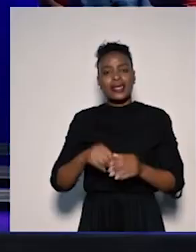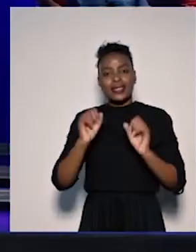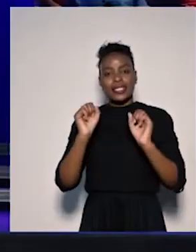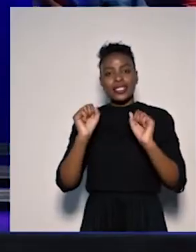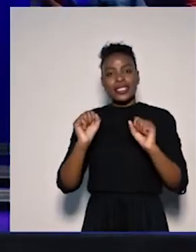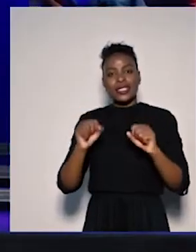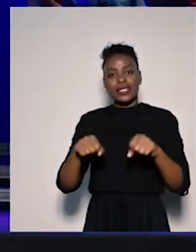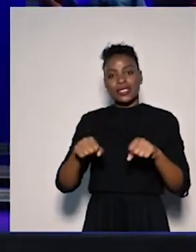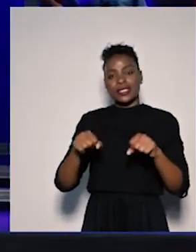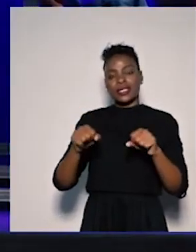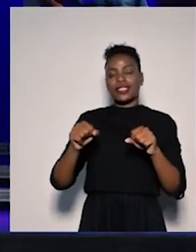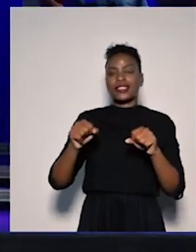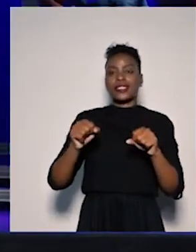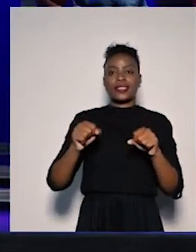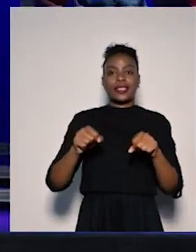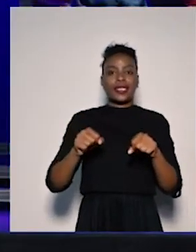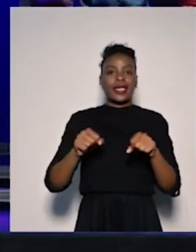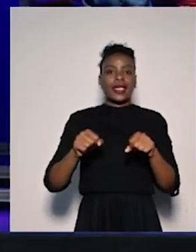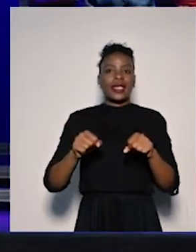Ekidumetsi